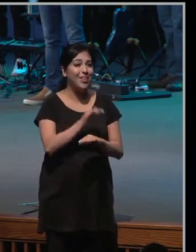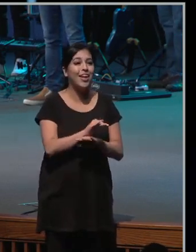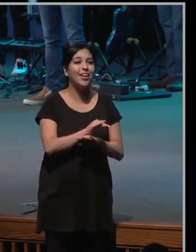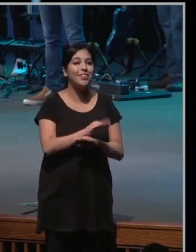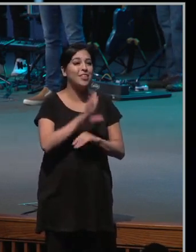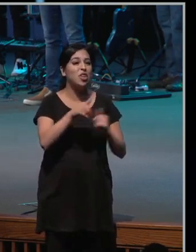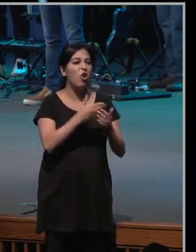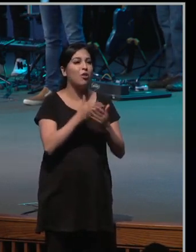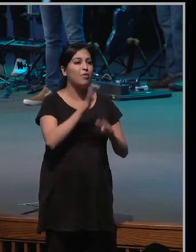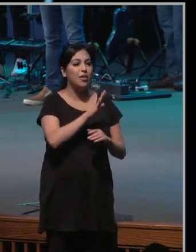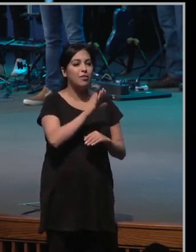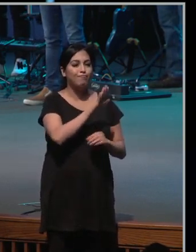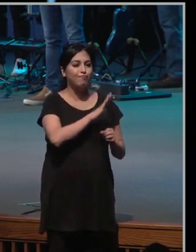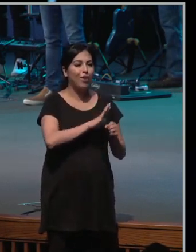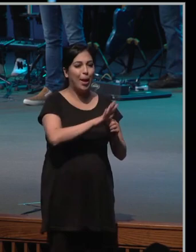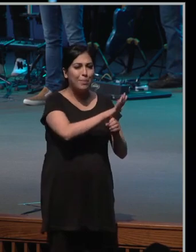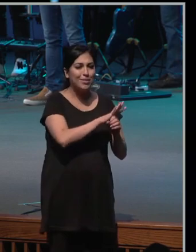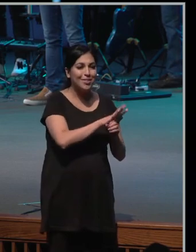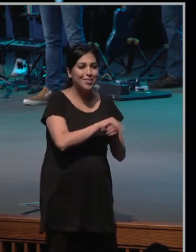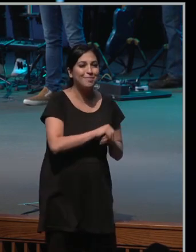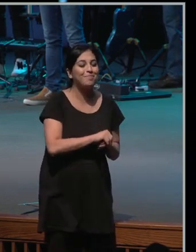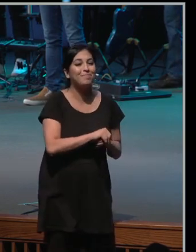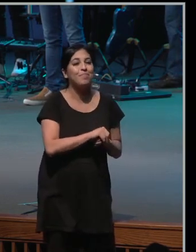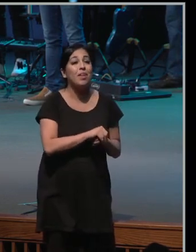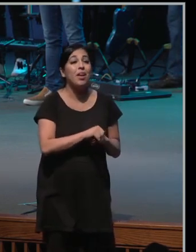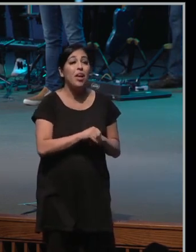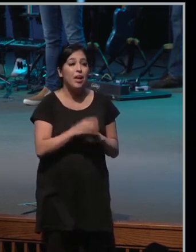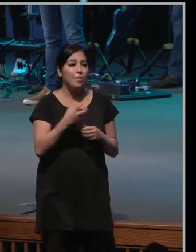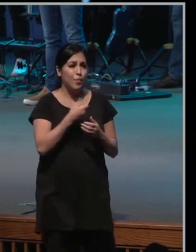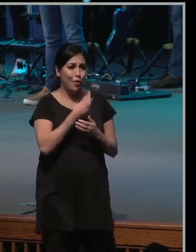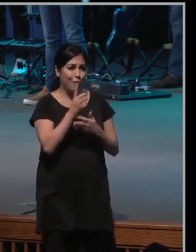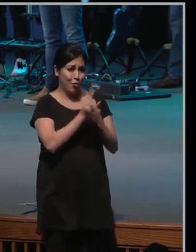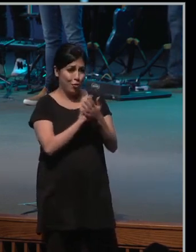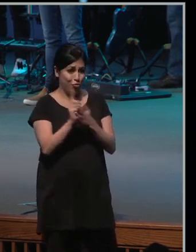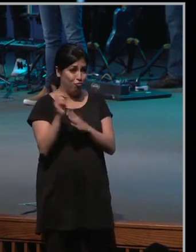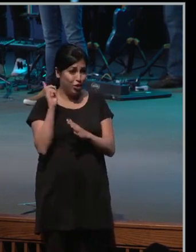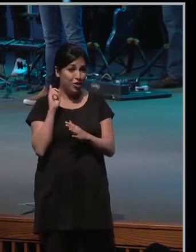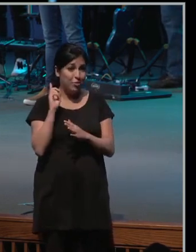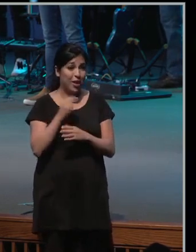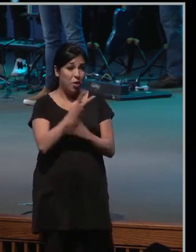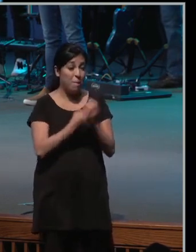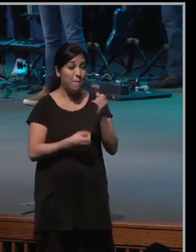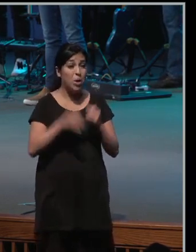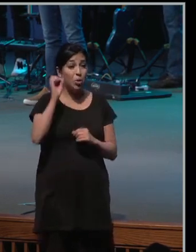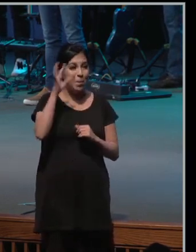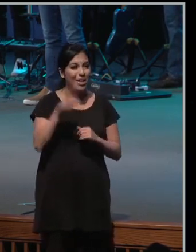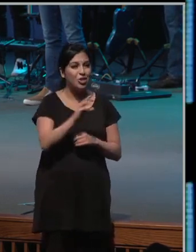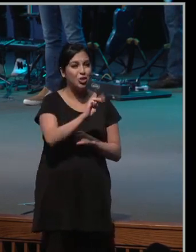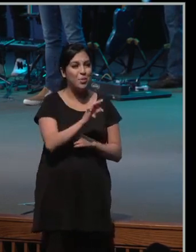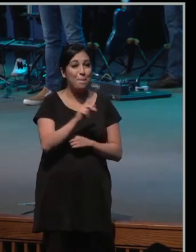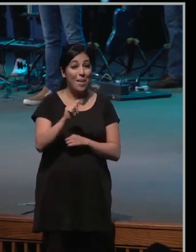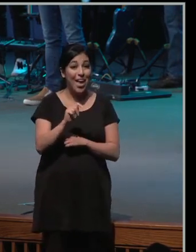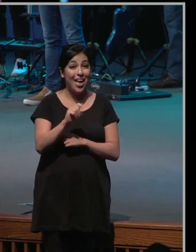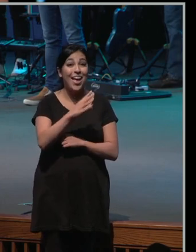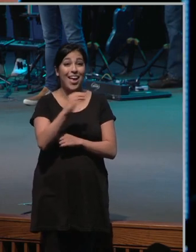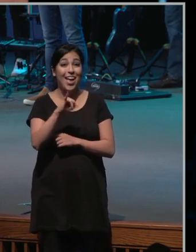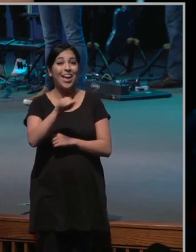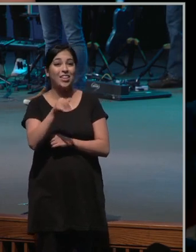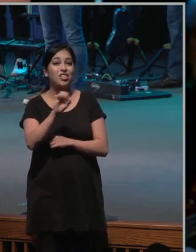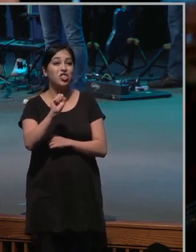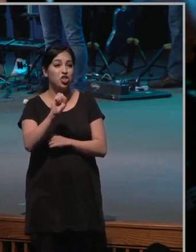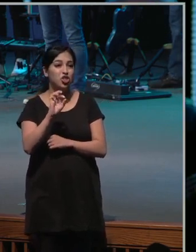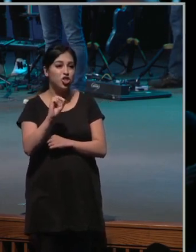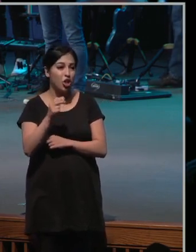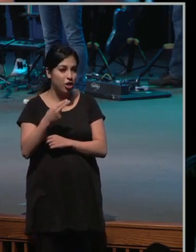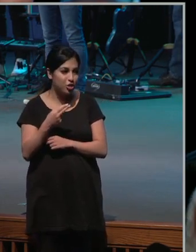your elders. I was asked this evening a couple of weeks ago by both Pastors Matt and Josh as a 28-year military veteran to remind